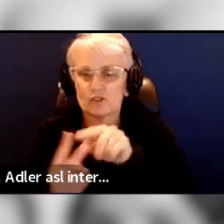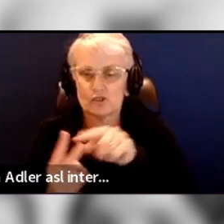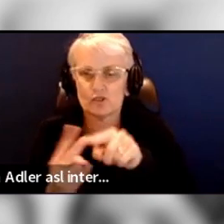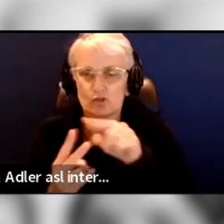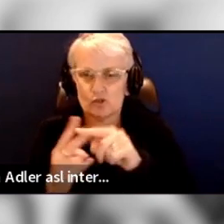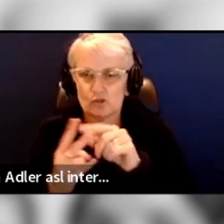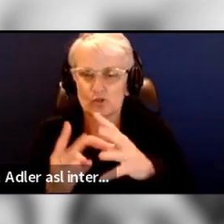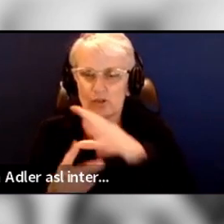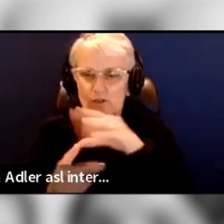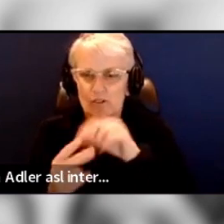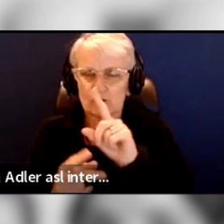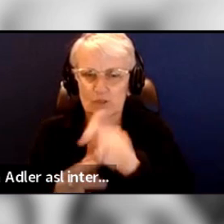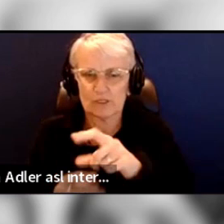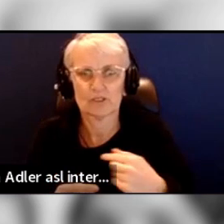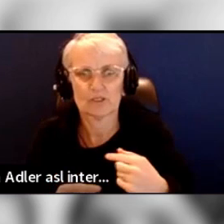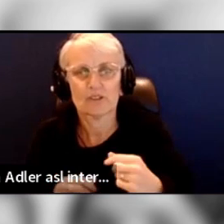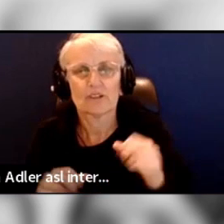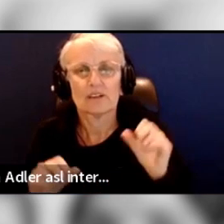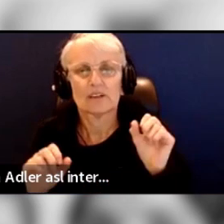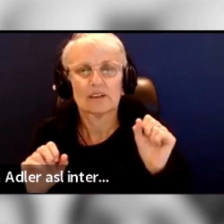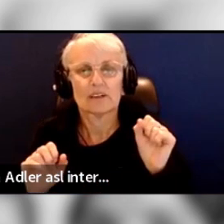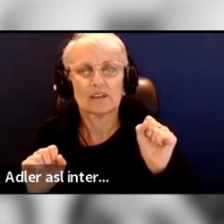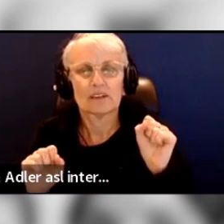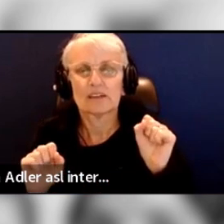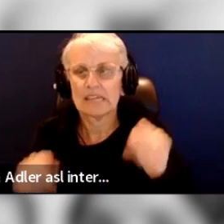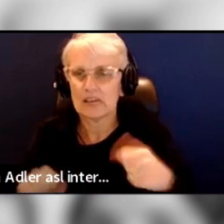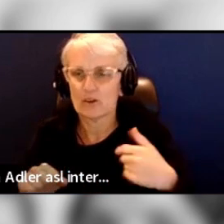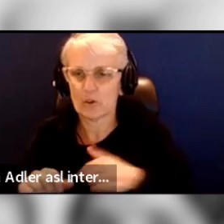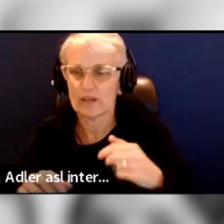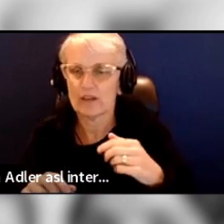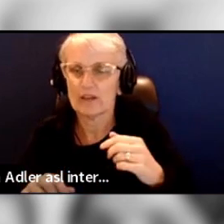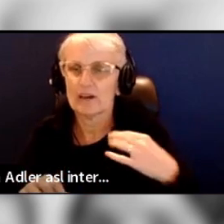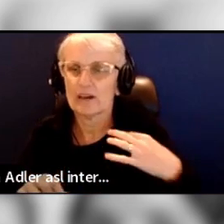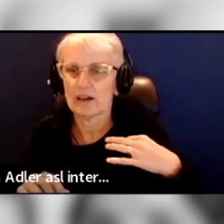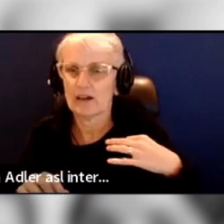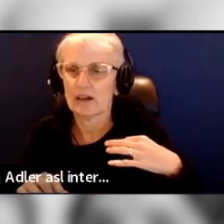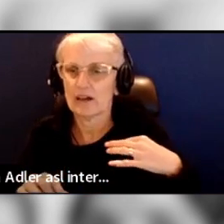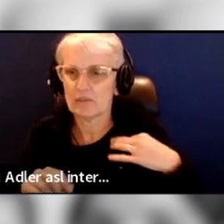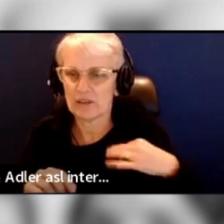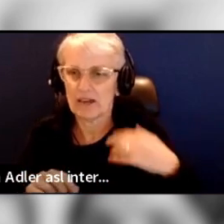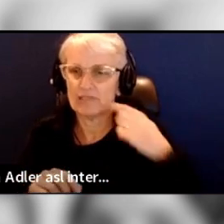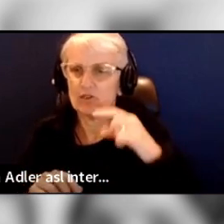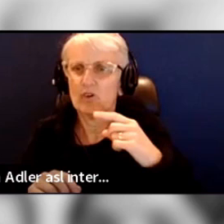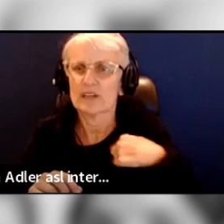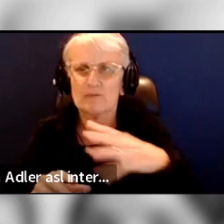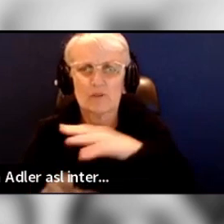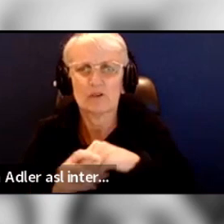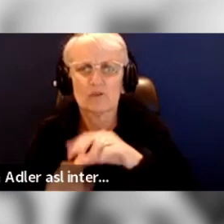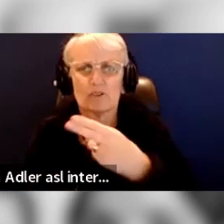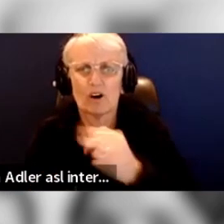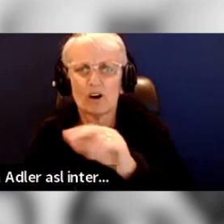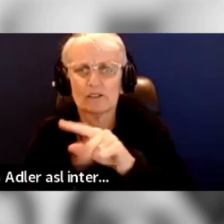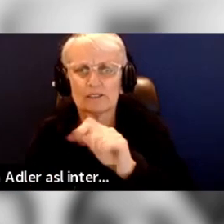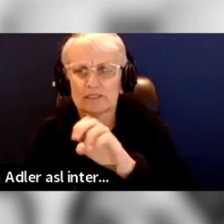question asking, are we eligible to apply even if we are part of a program at Haltech, to give the example of Acceleration Plus? And